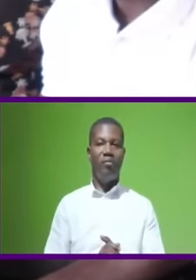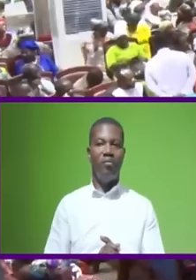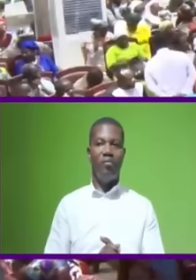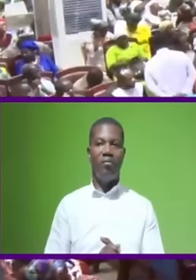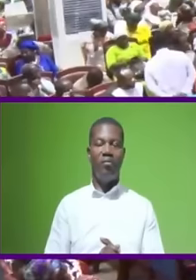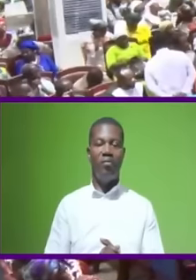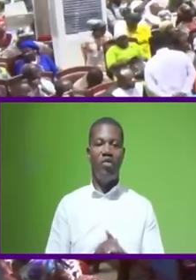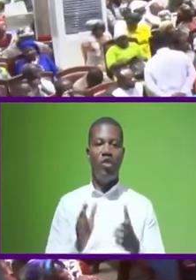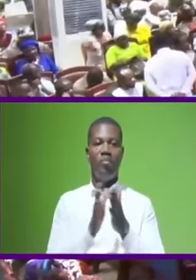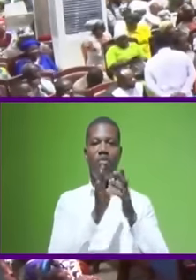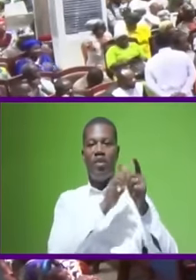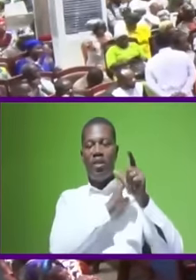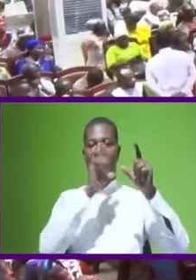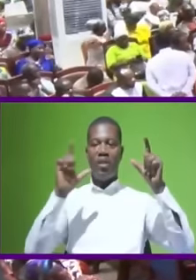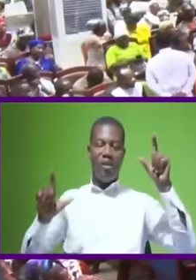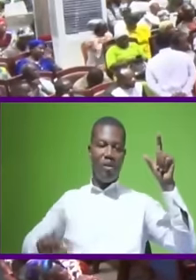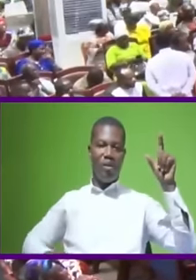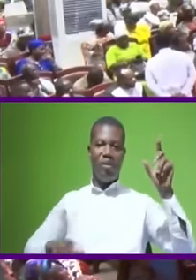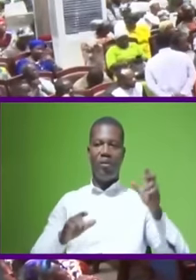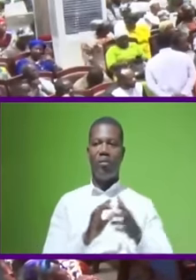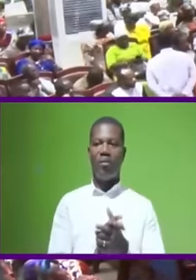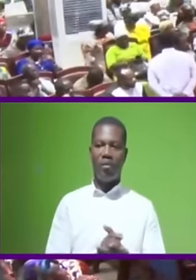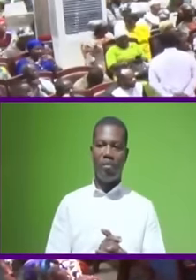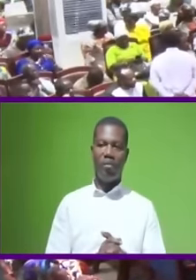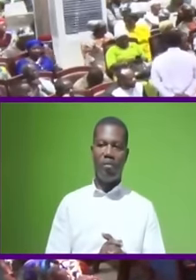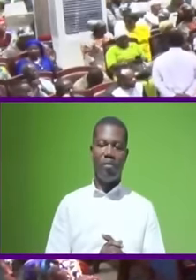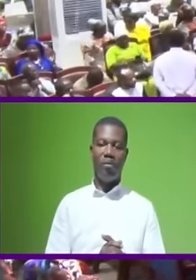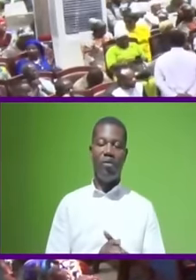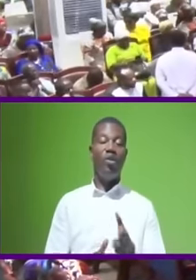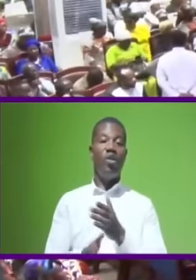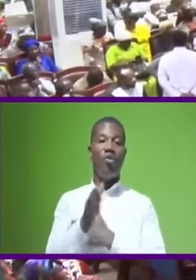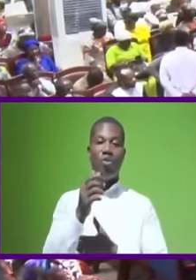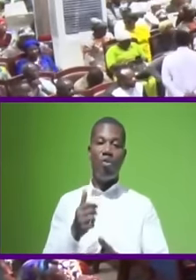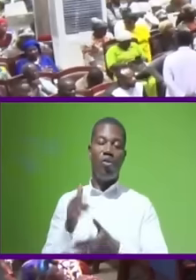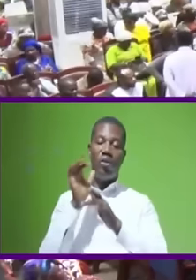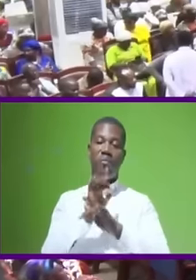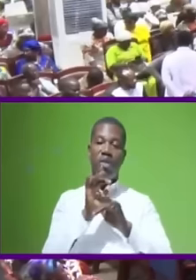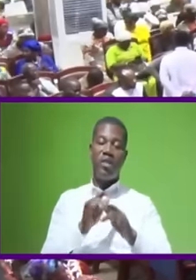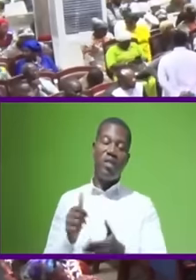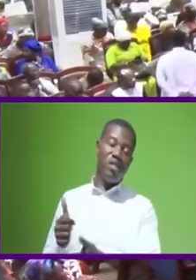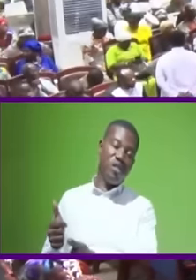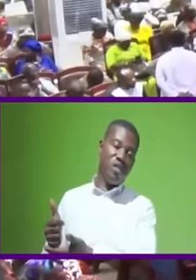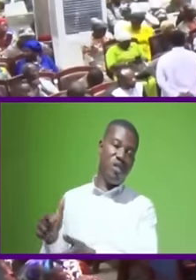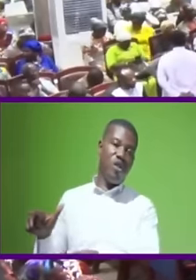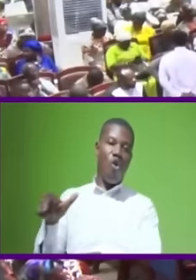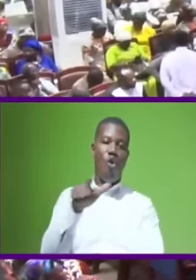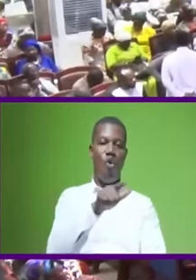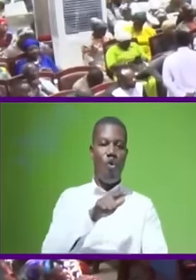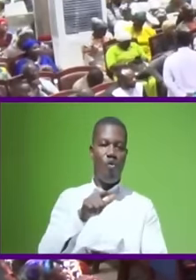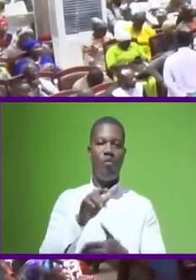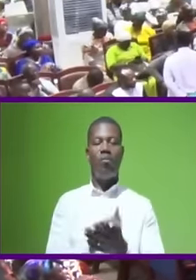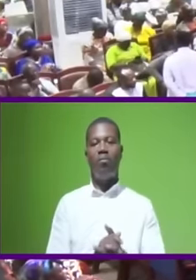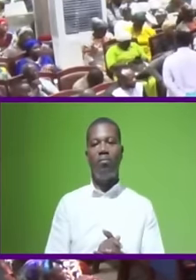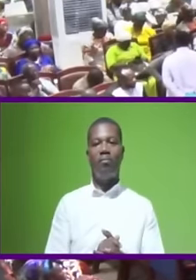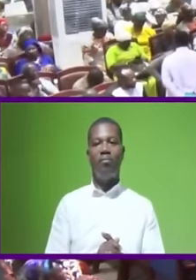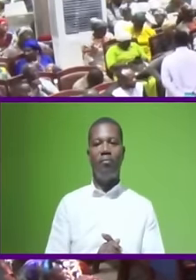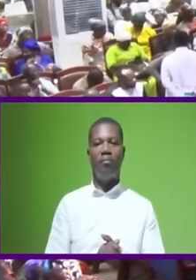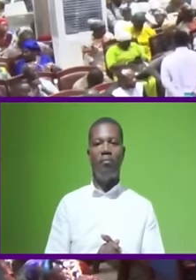you. Praise the Lord. Hallelujah. May God show mercy on all